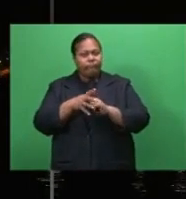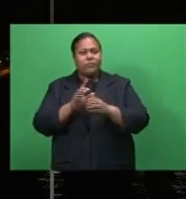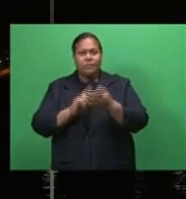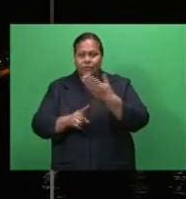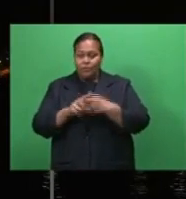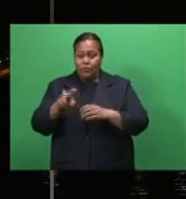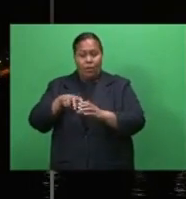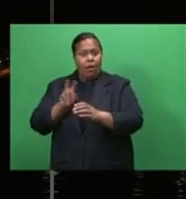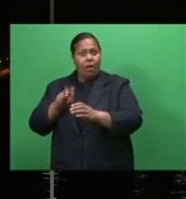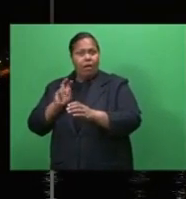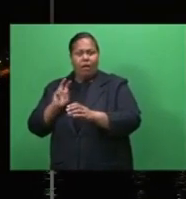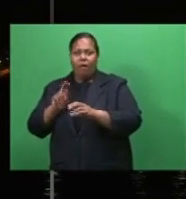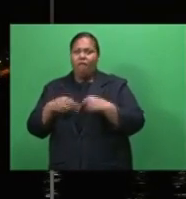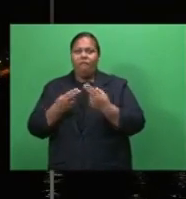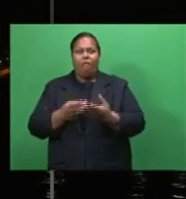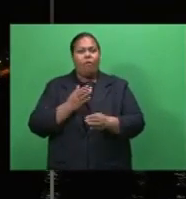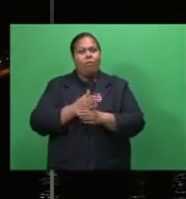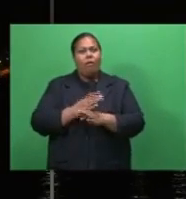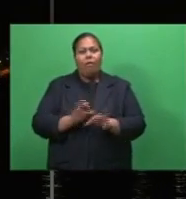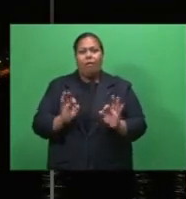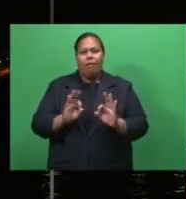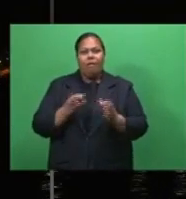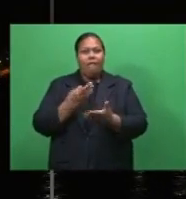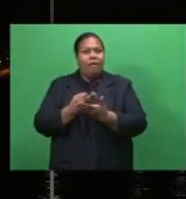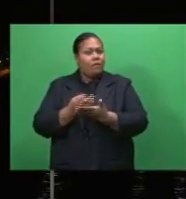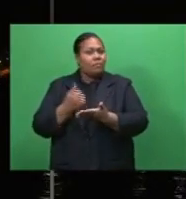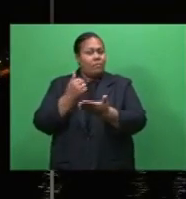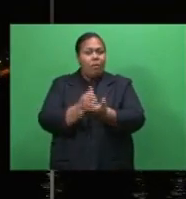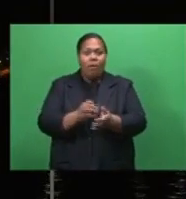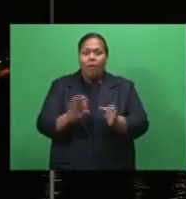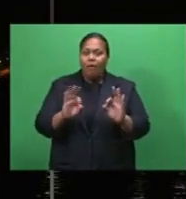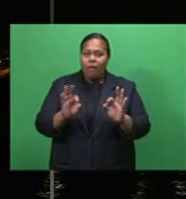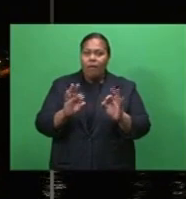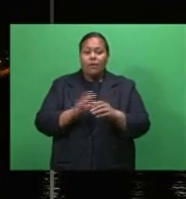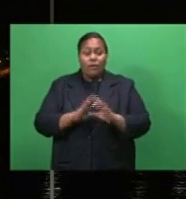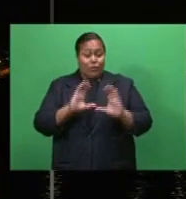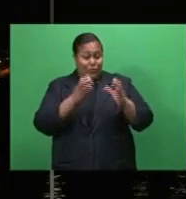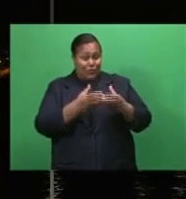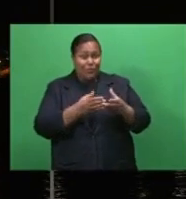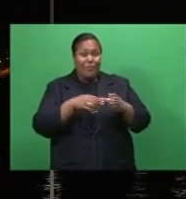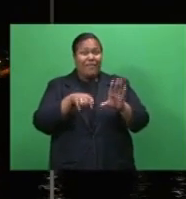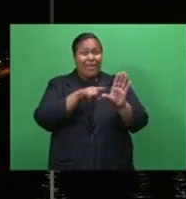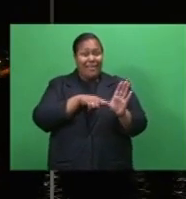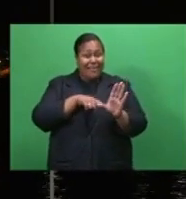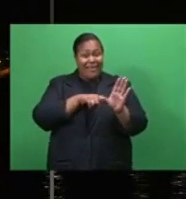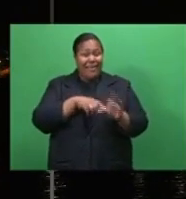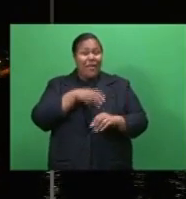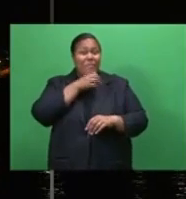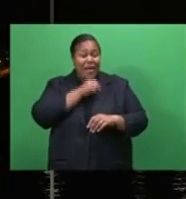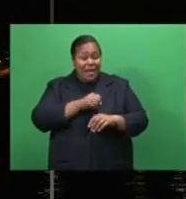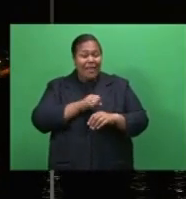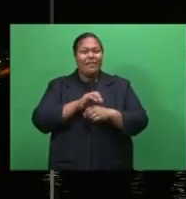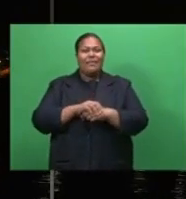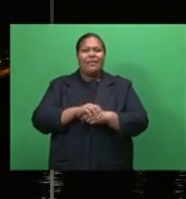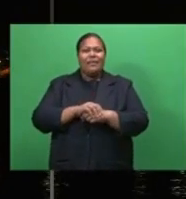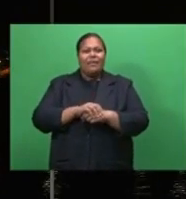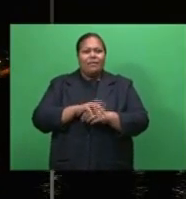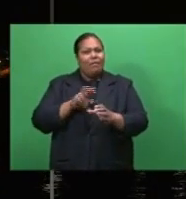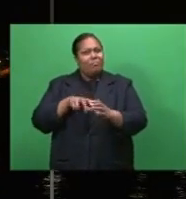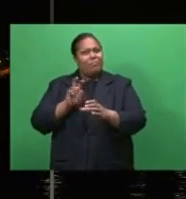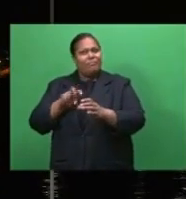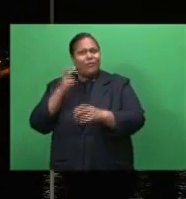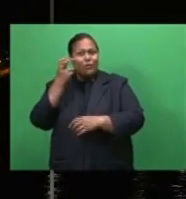breadwinners jobless and without financial support. Among them is a group of young men from the Western Division, laid off from their